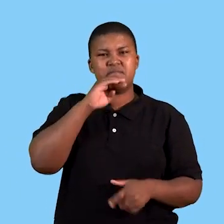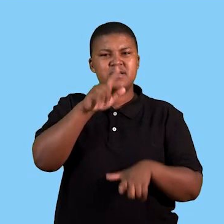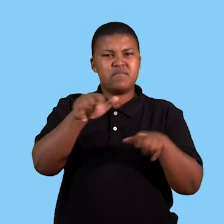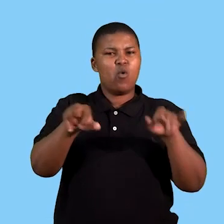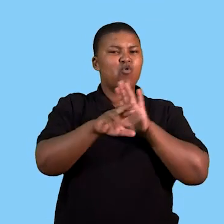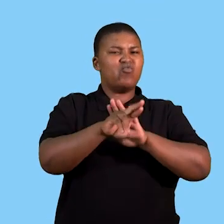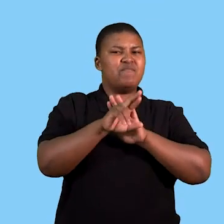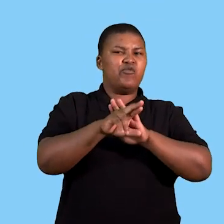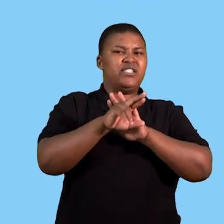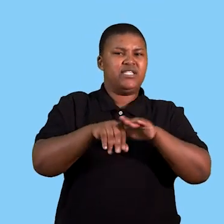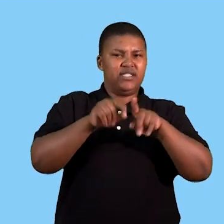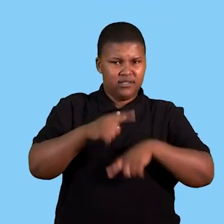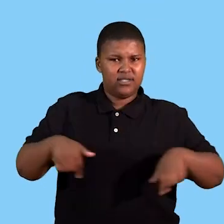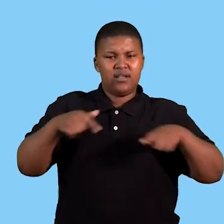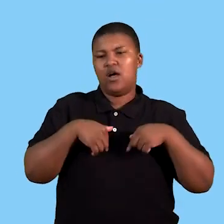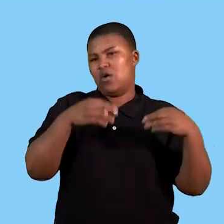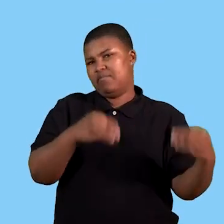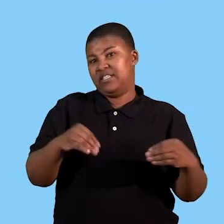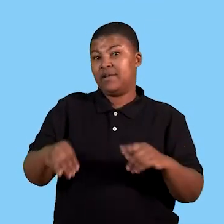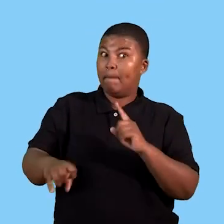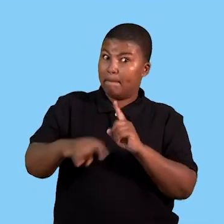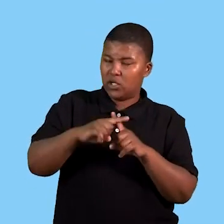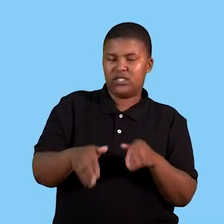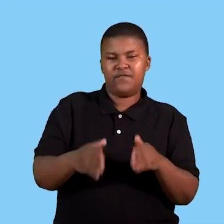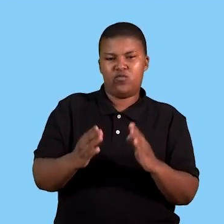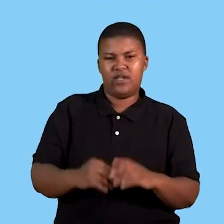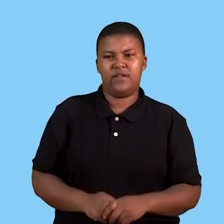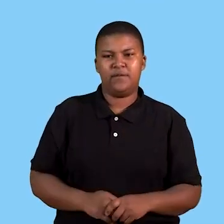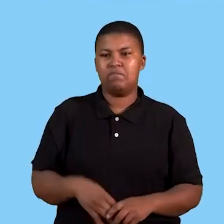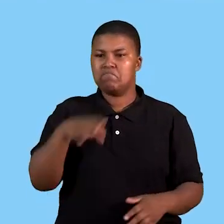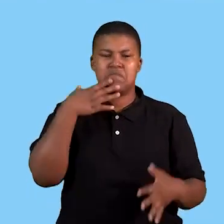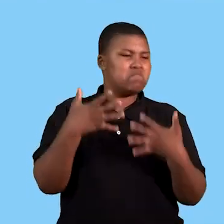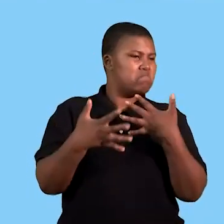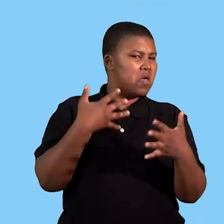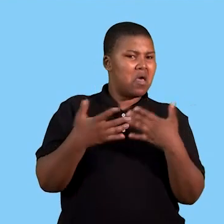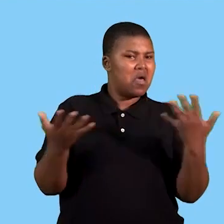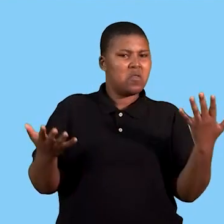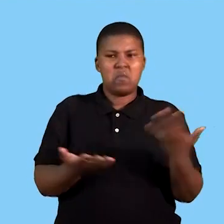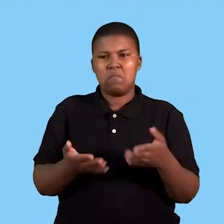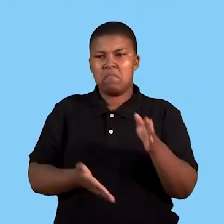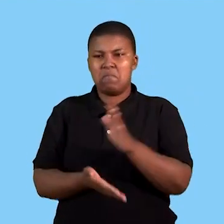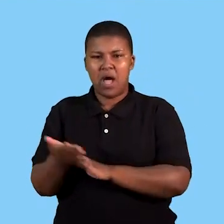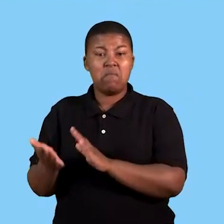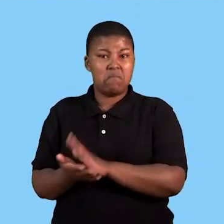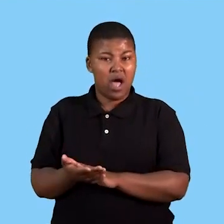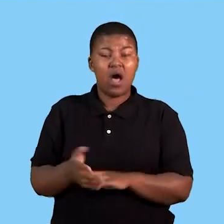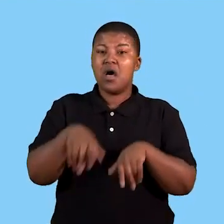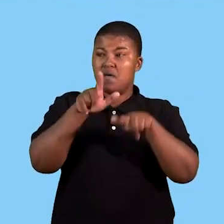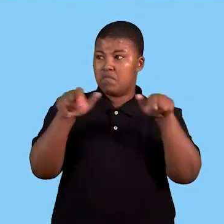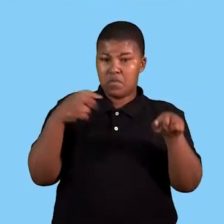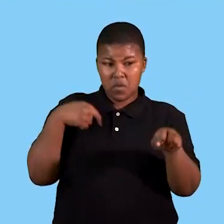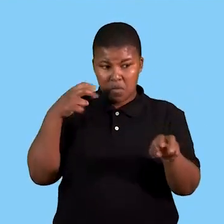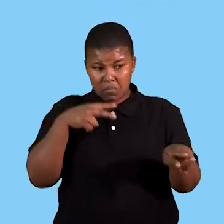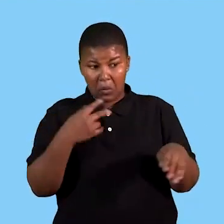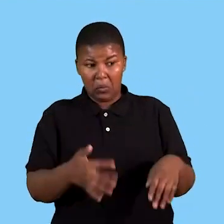will represent our business in a positive way. So wherever they go, people will have a good